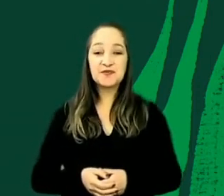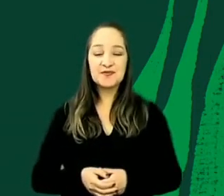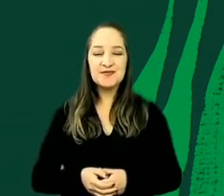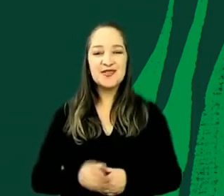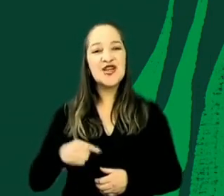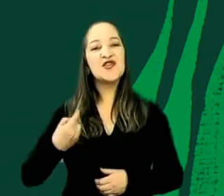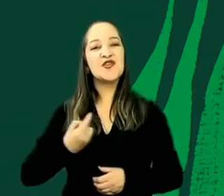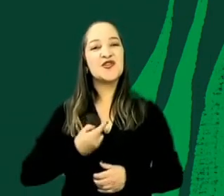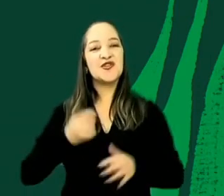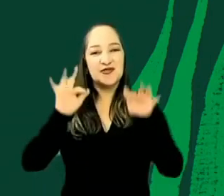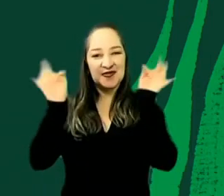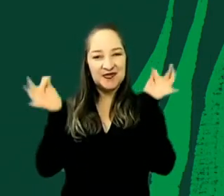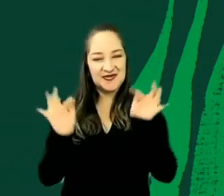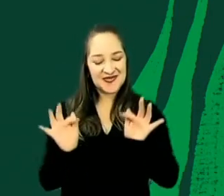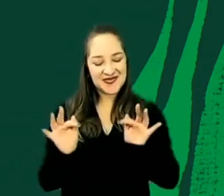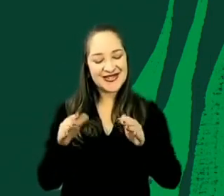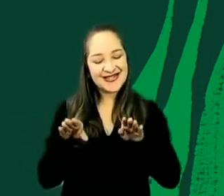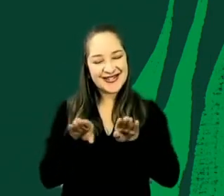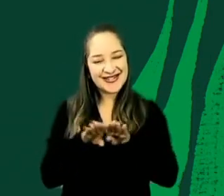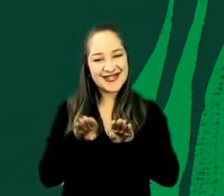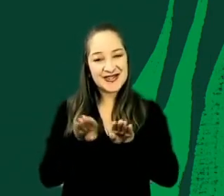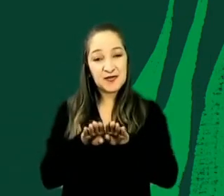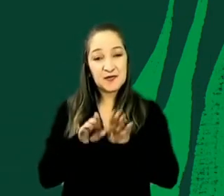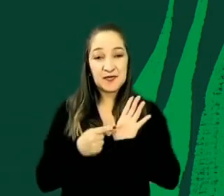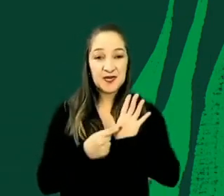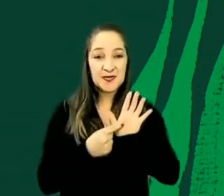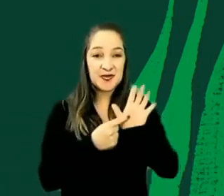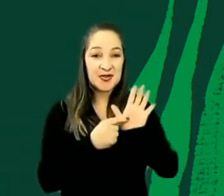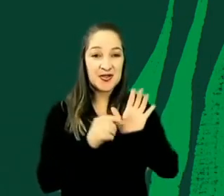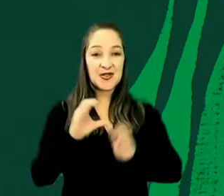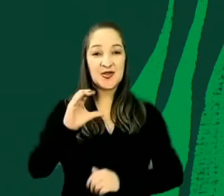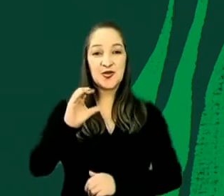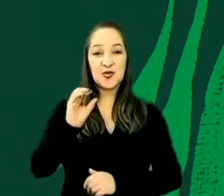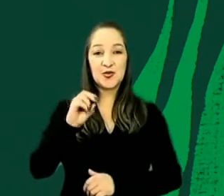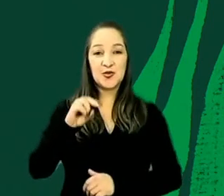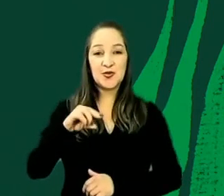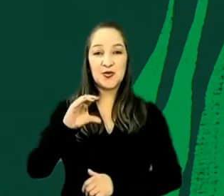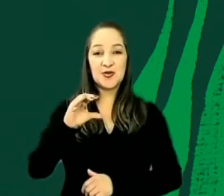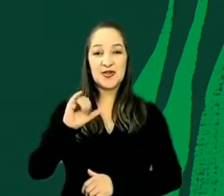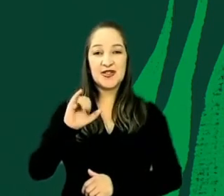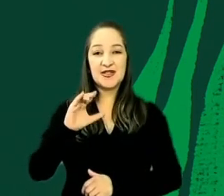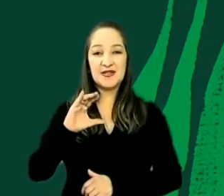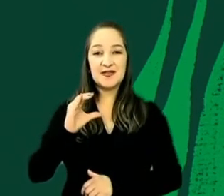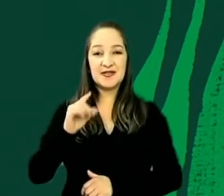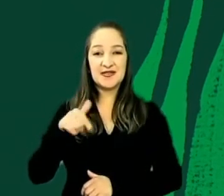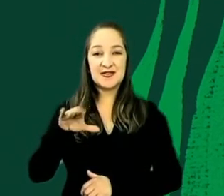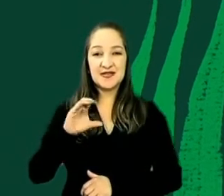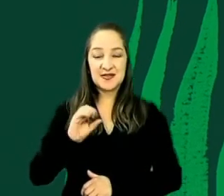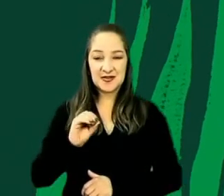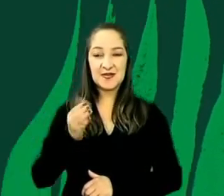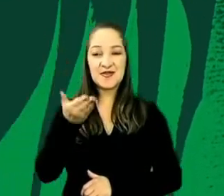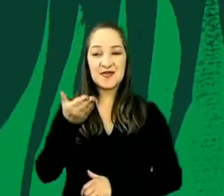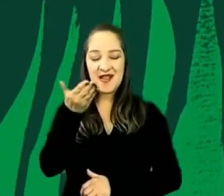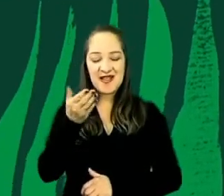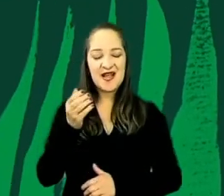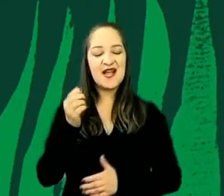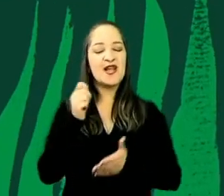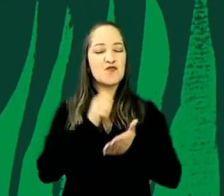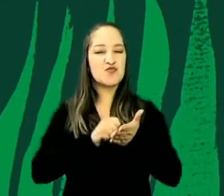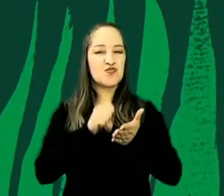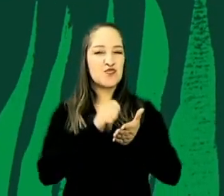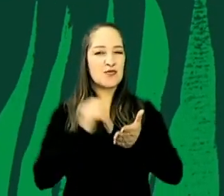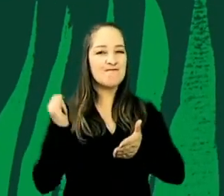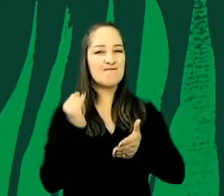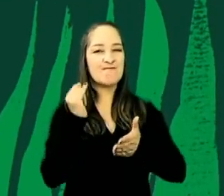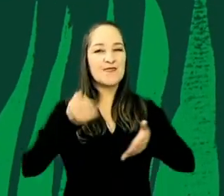We are truly happy to have with us and introduce Conceição Evaristo, who's this great Brazilian